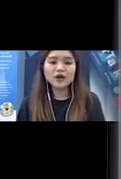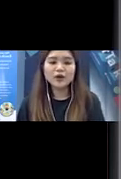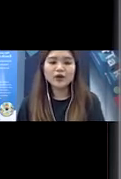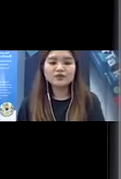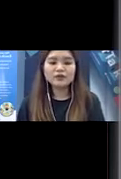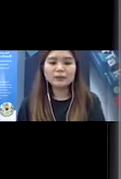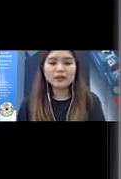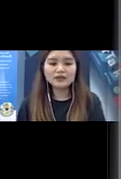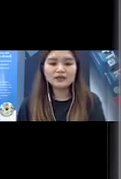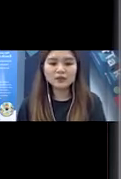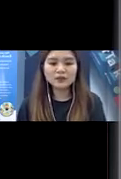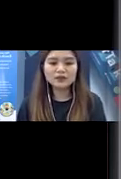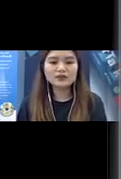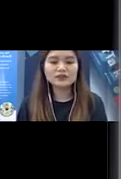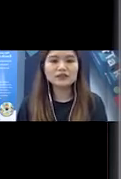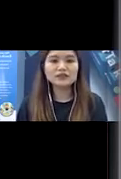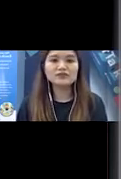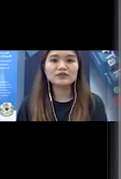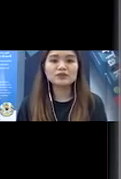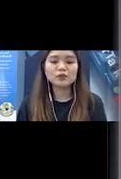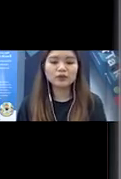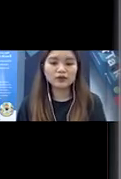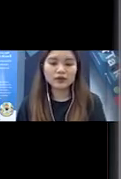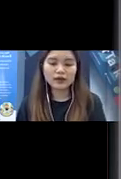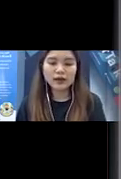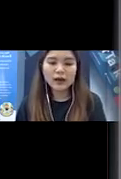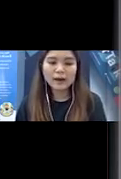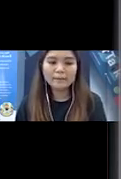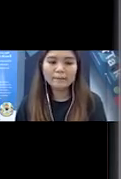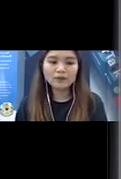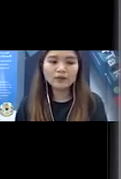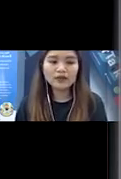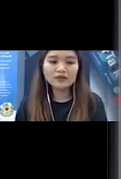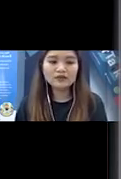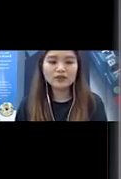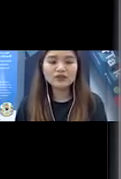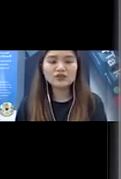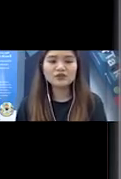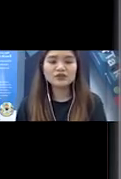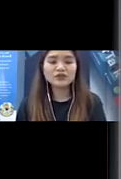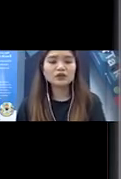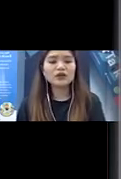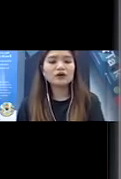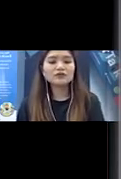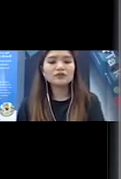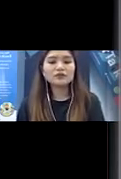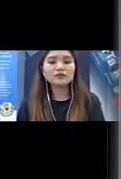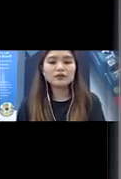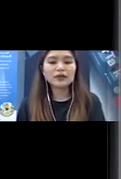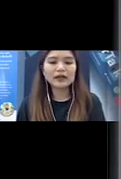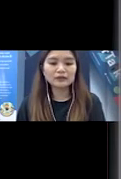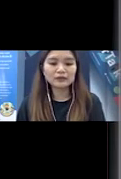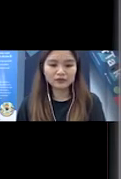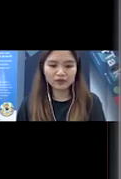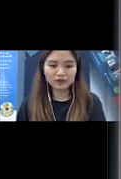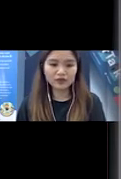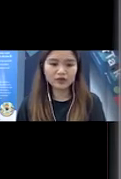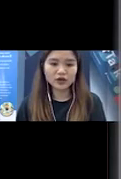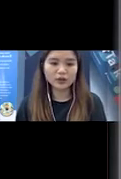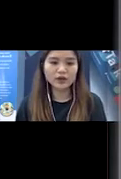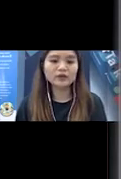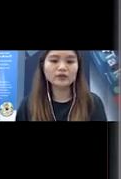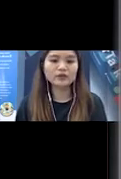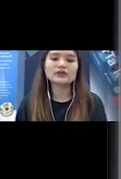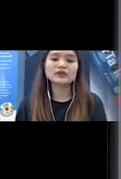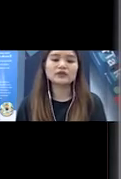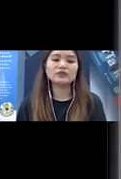Your infinite blessing would mean the success of this webinar. May we be a living witness of your genuine love through the enactment of knowledge acquired